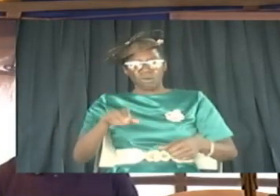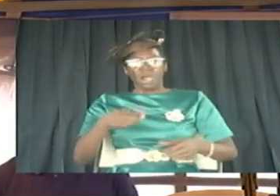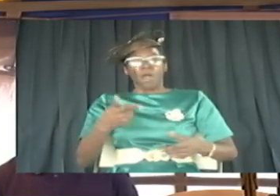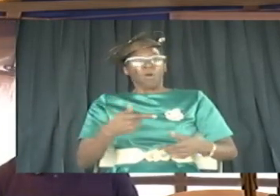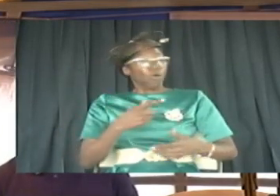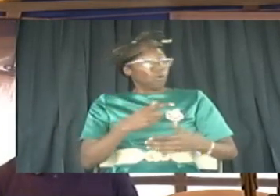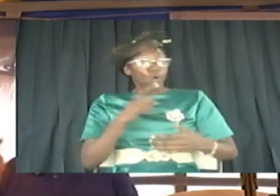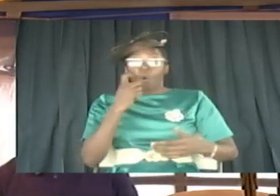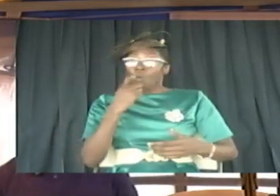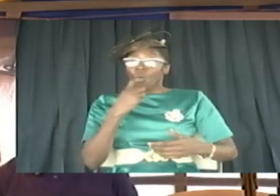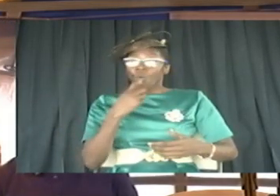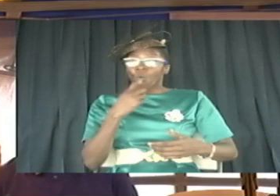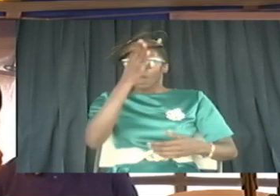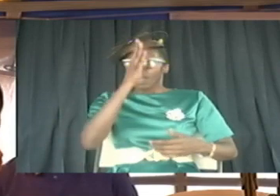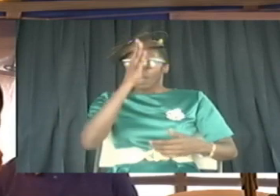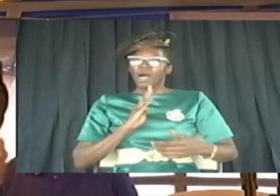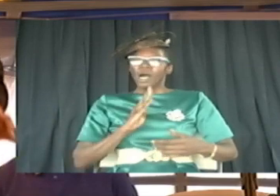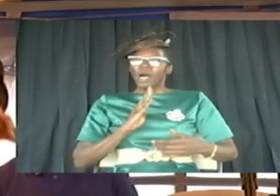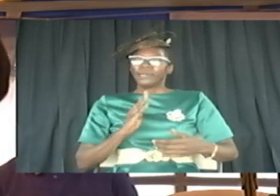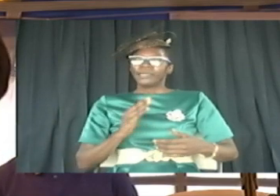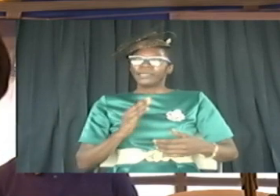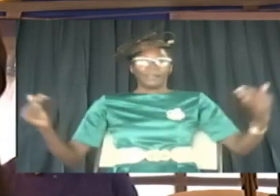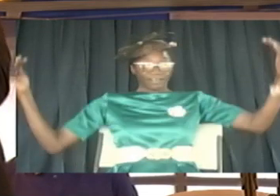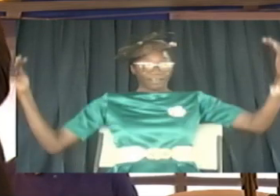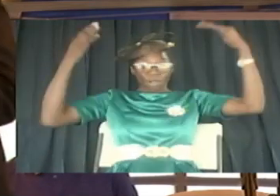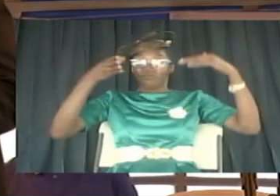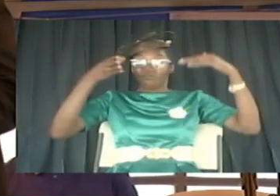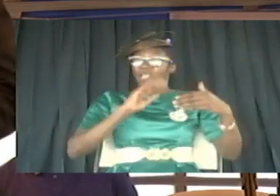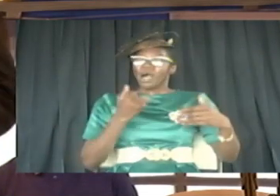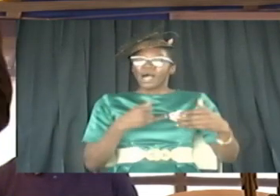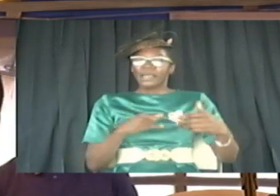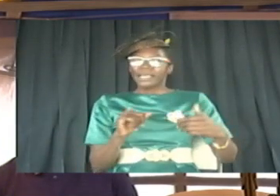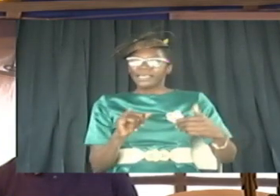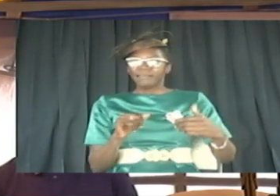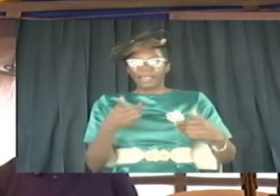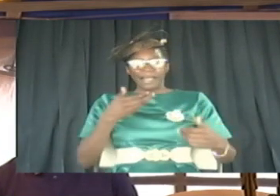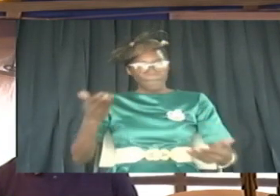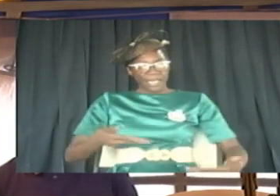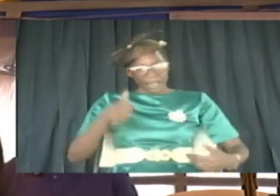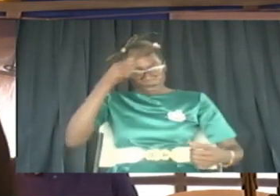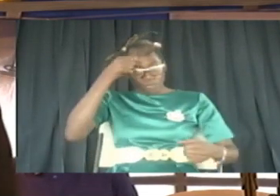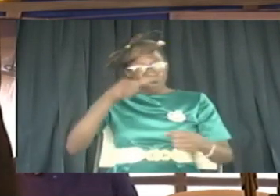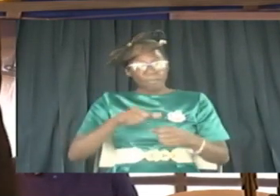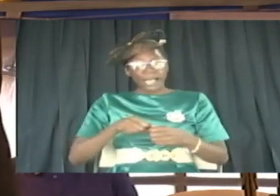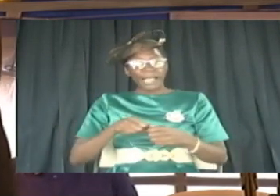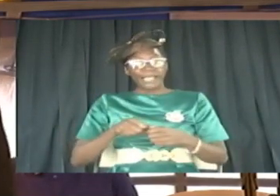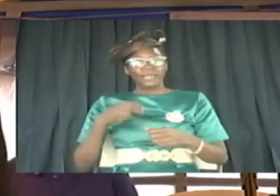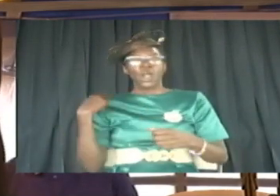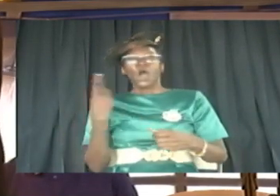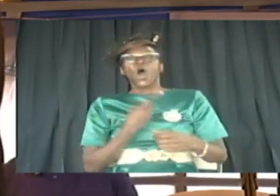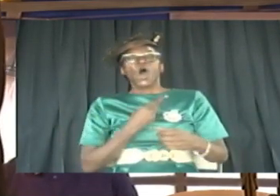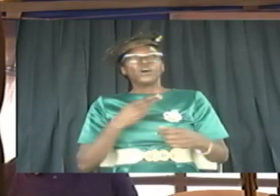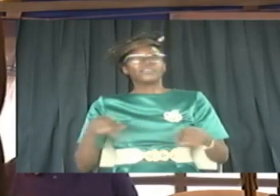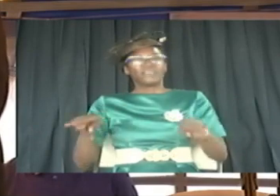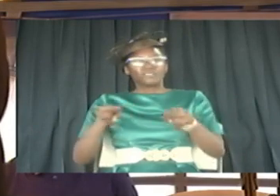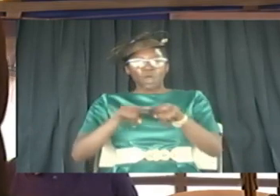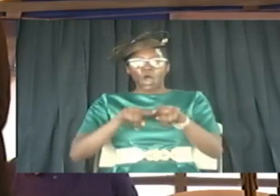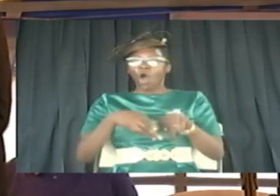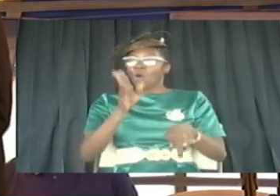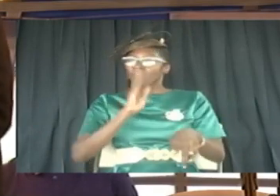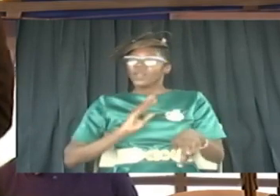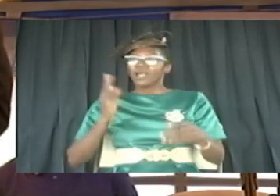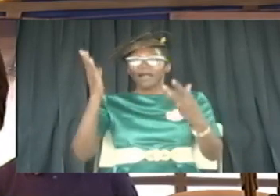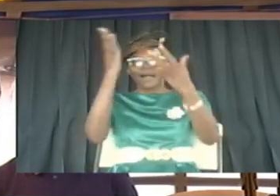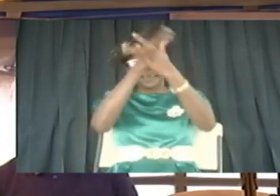sovereign God is. I'm here this morning to remind us as to how the God of heaven